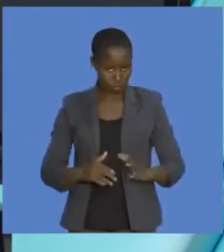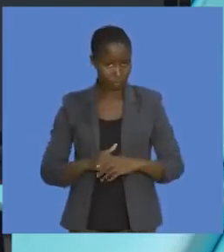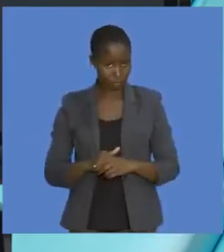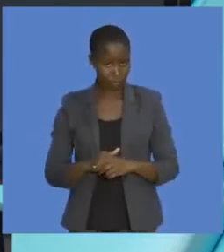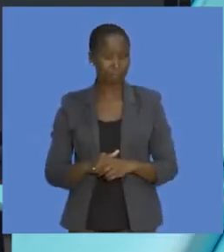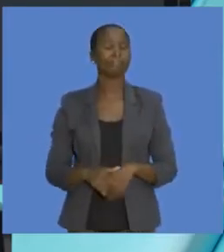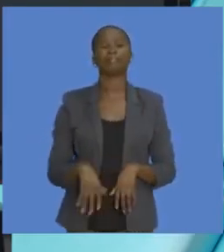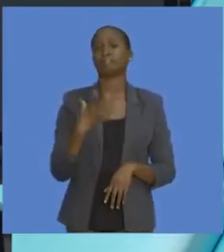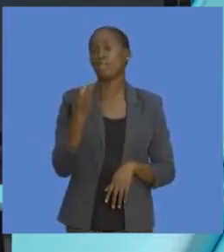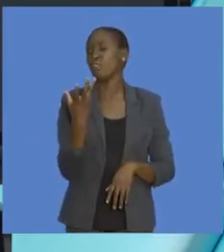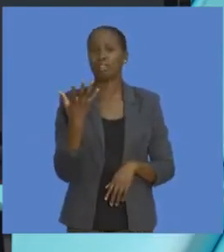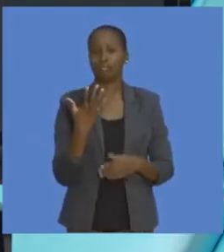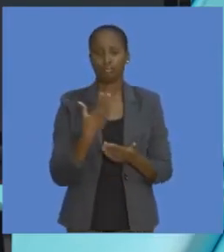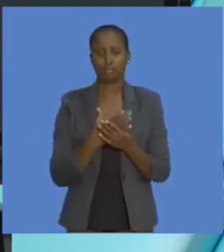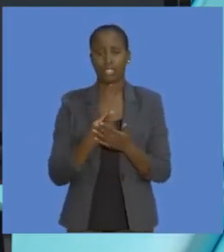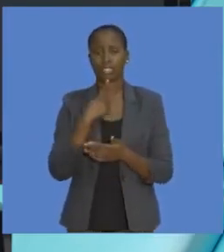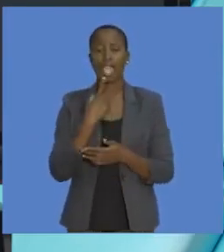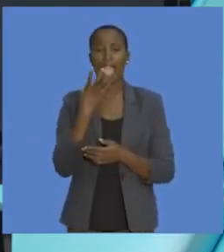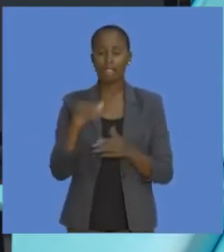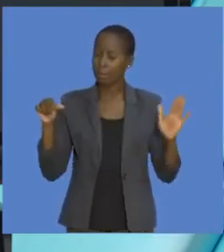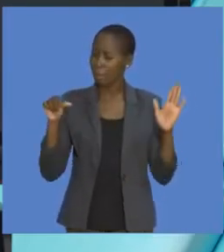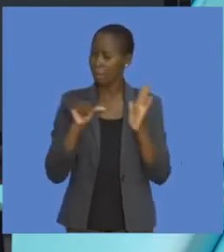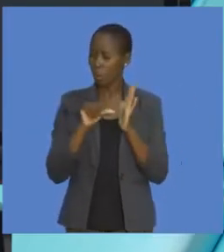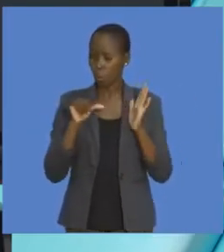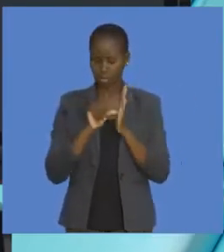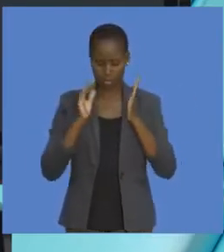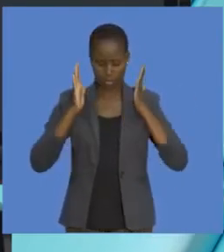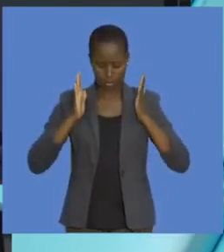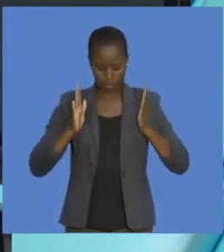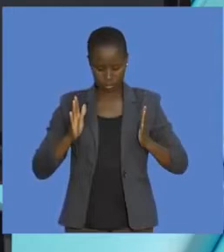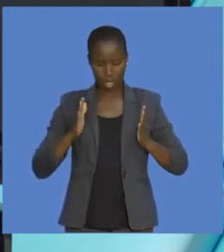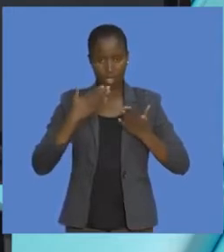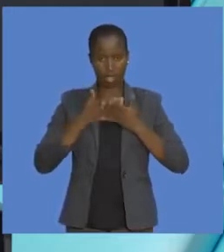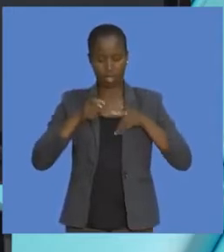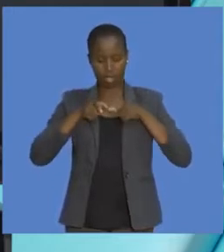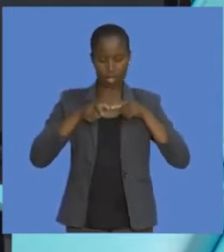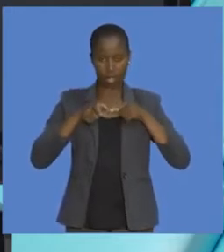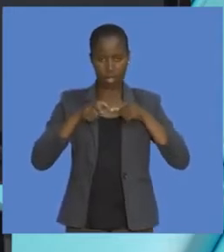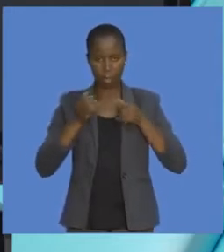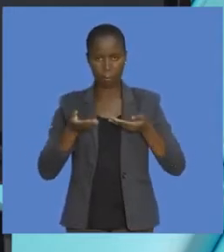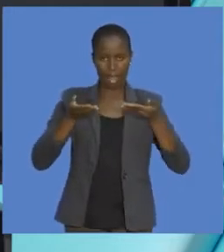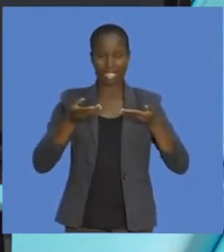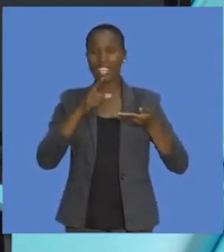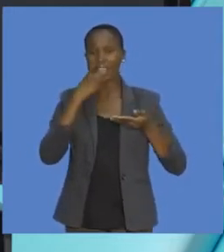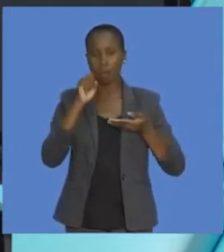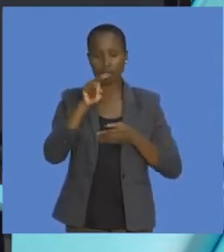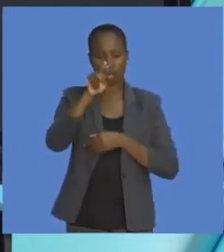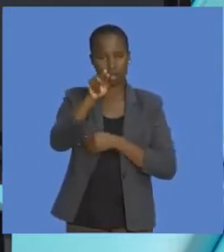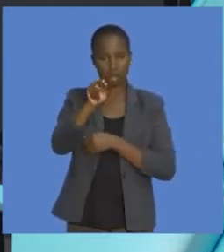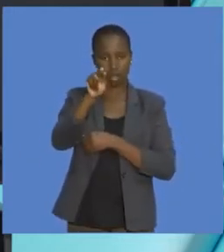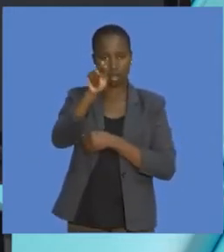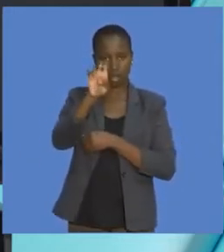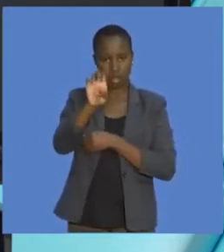and kind of, I would say, the most crucial part to functioning and maintaining balance in the body would be the nervous system. And